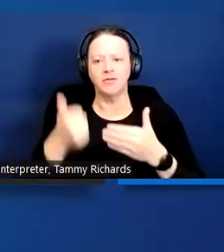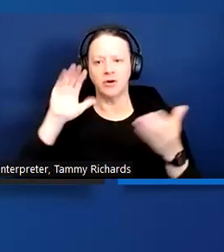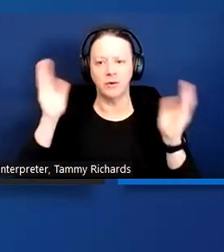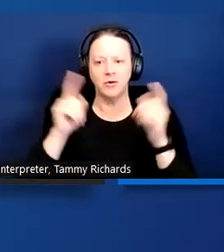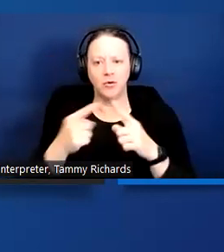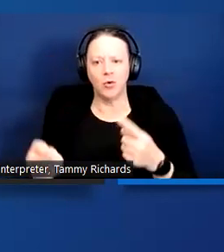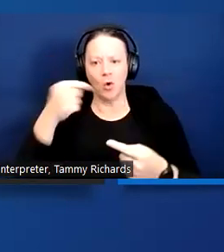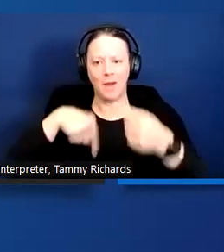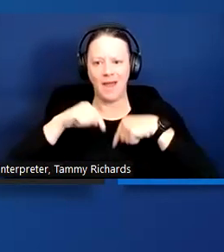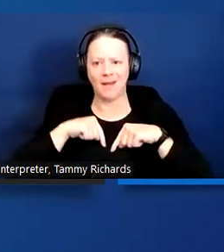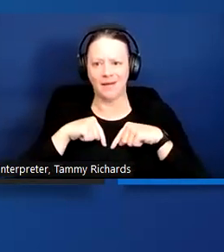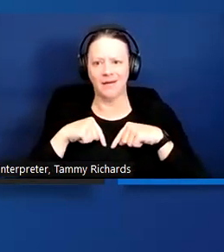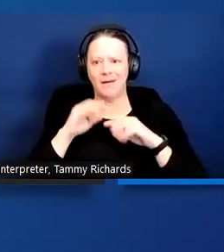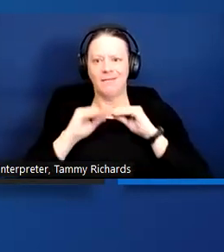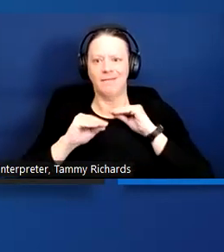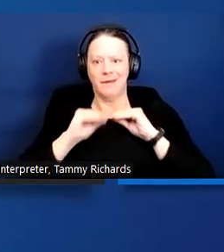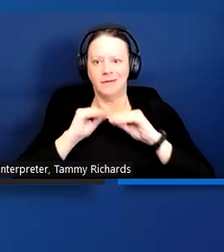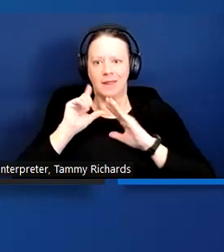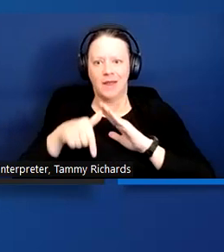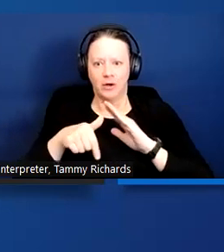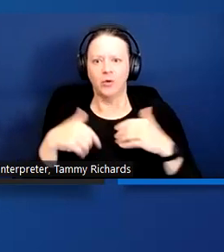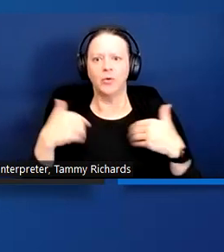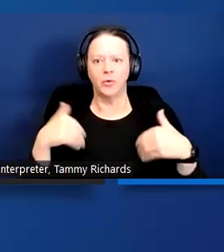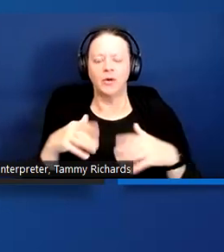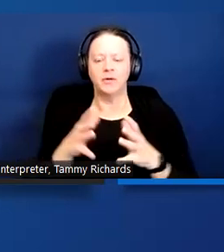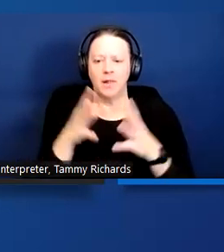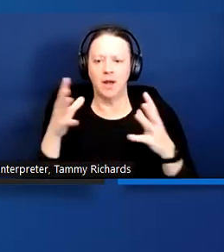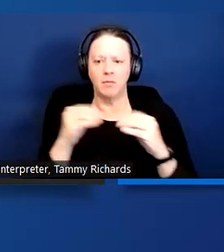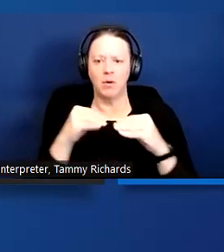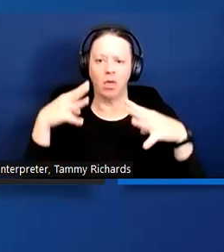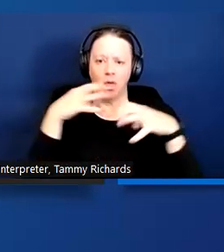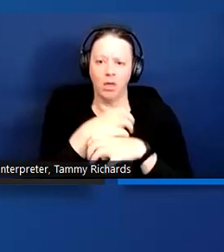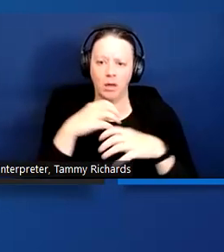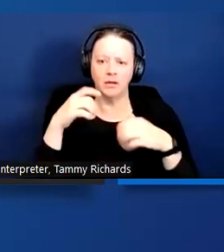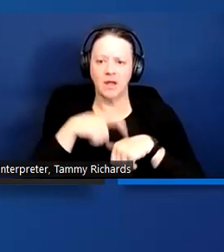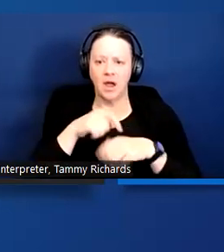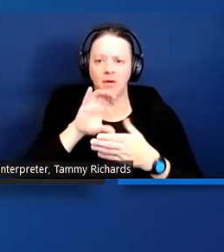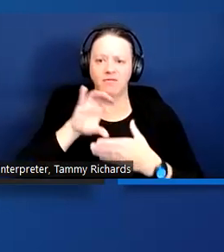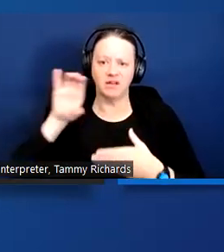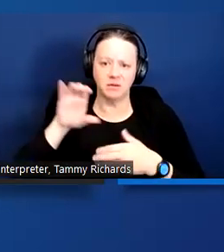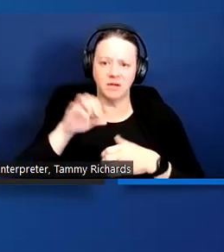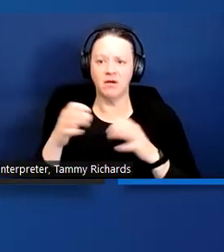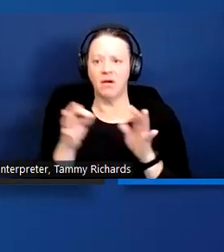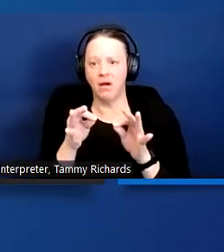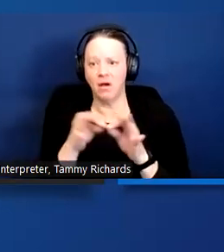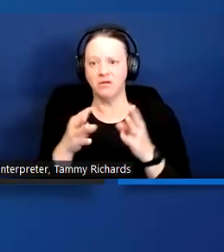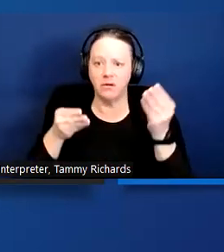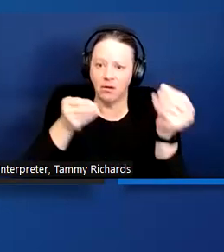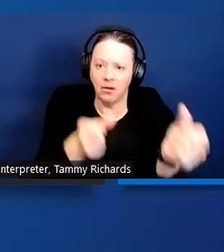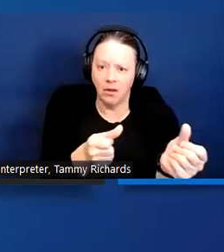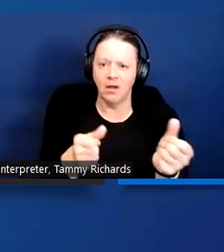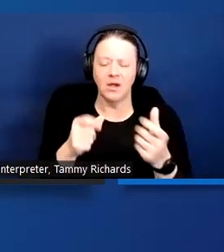and fix something. It's significantly more time investment and cost to do that.